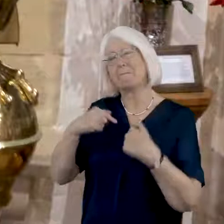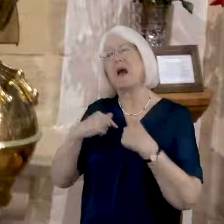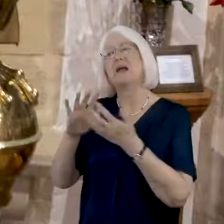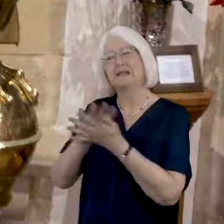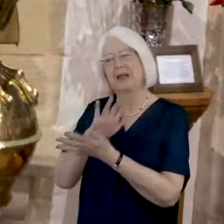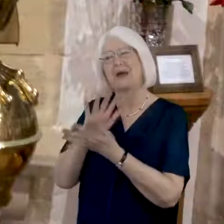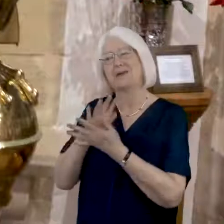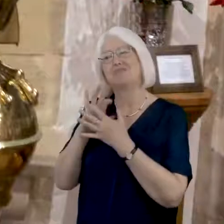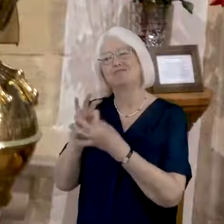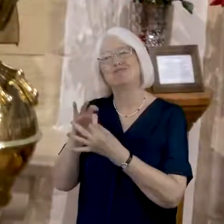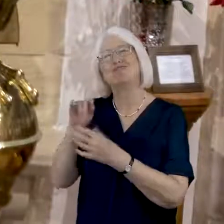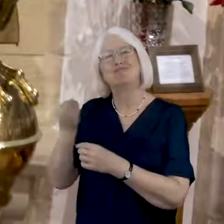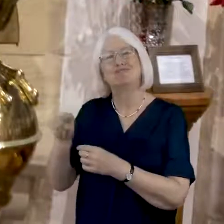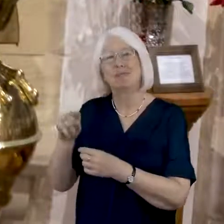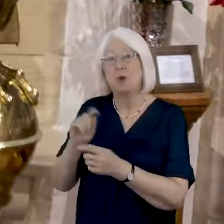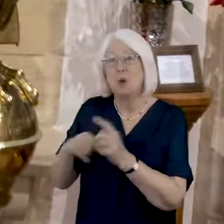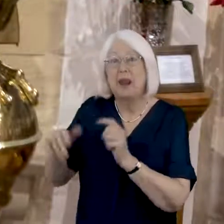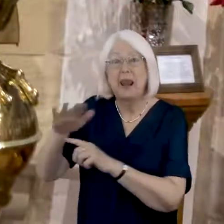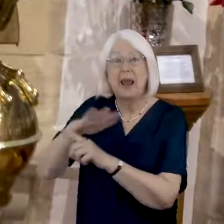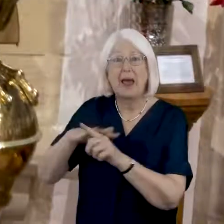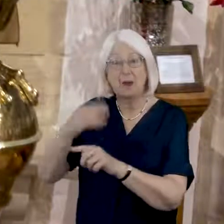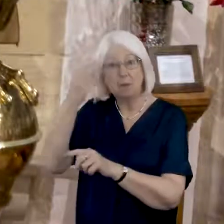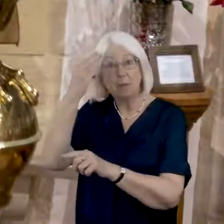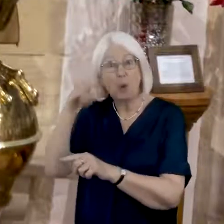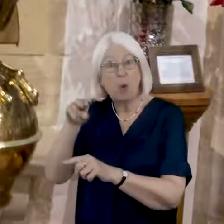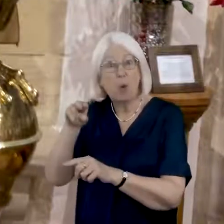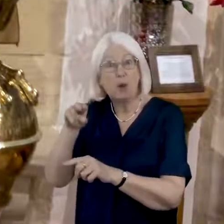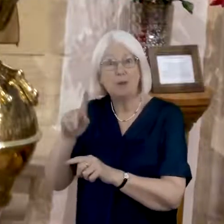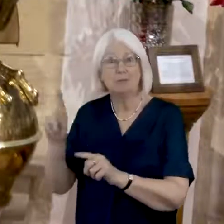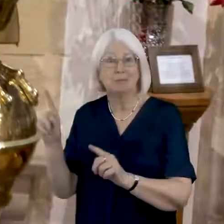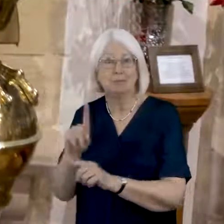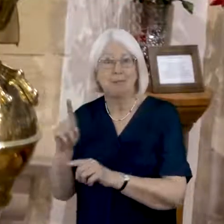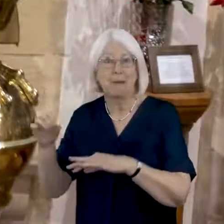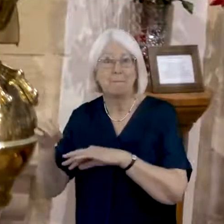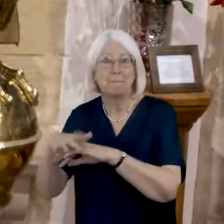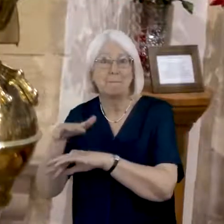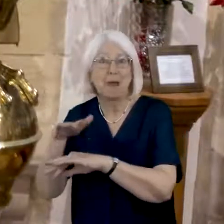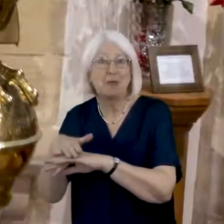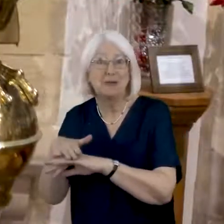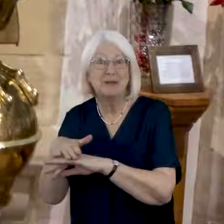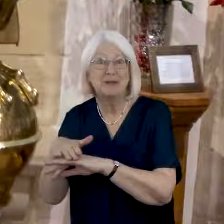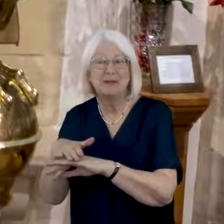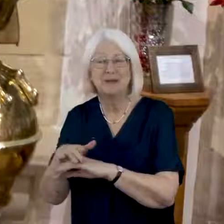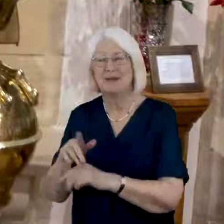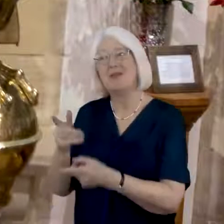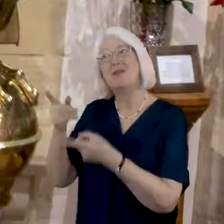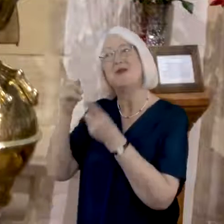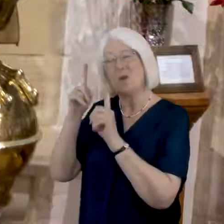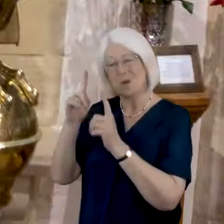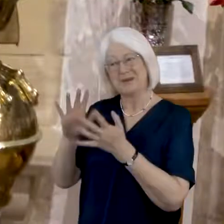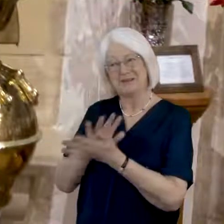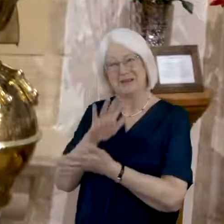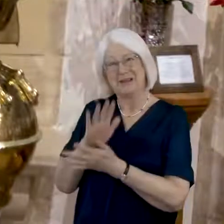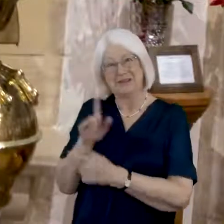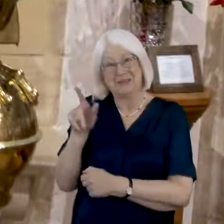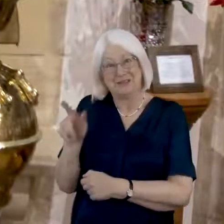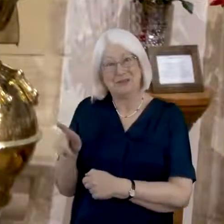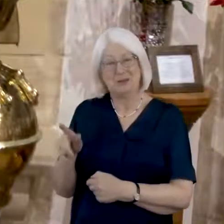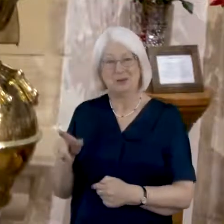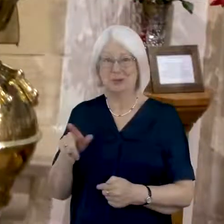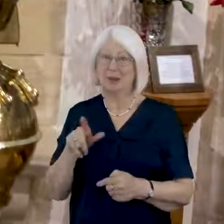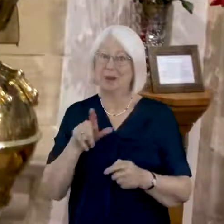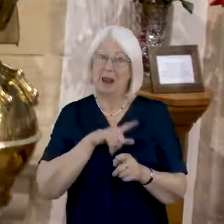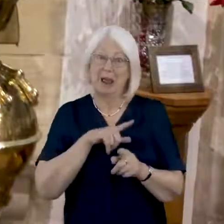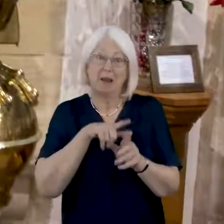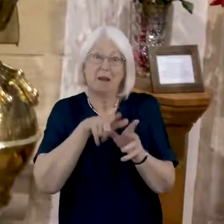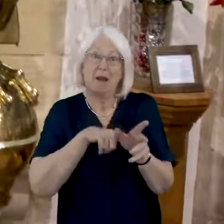and your land married. For the Lord delights in you, and your land shall be married. For as a